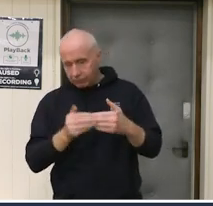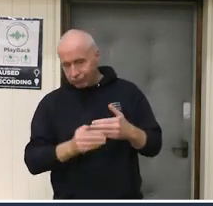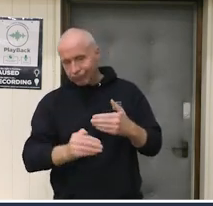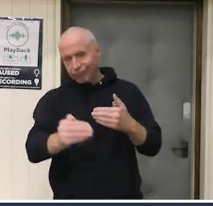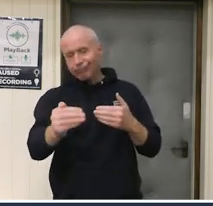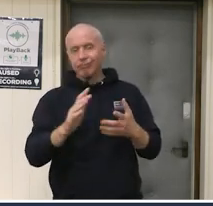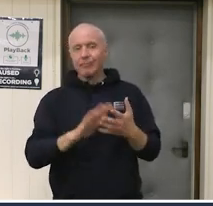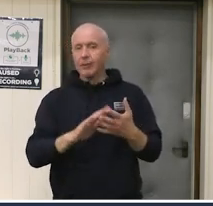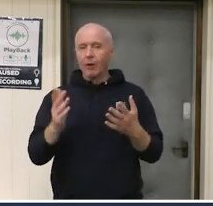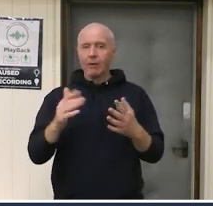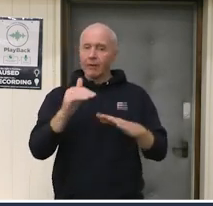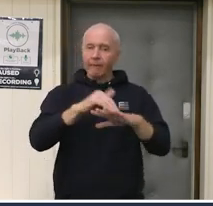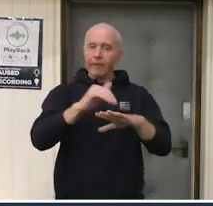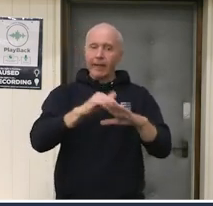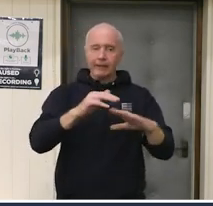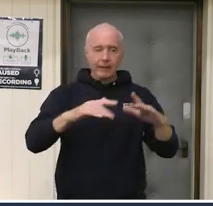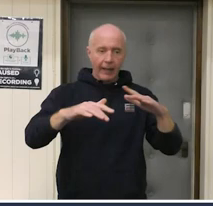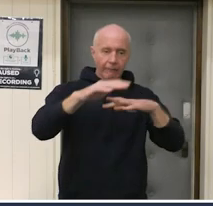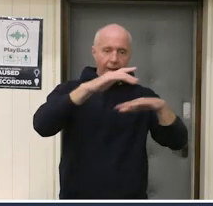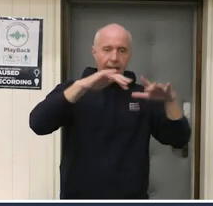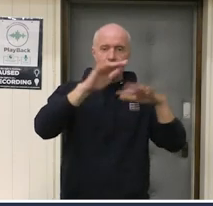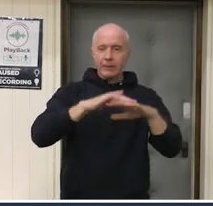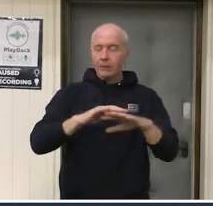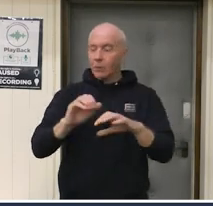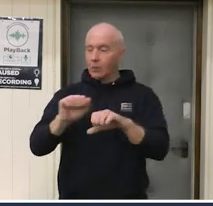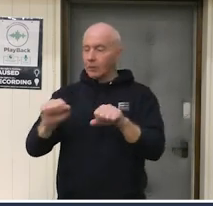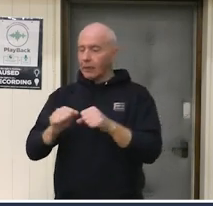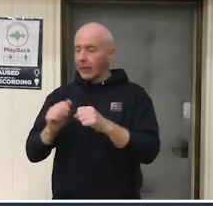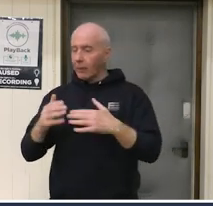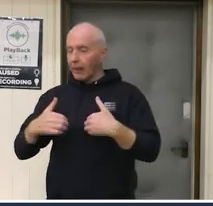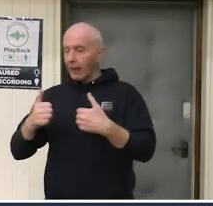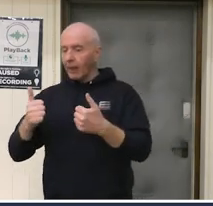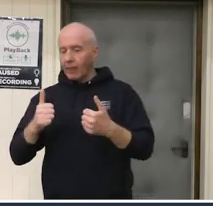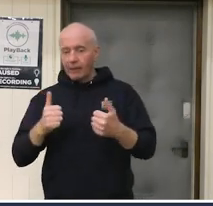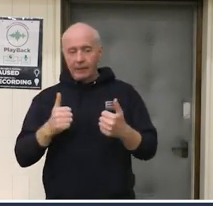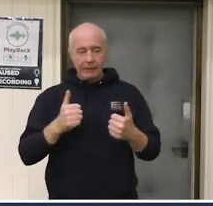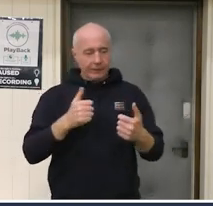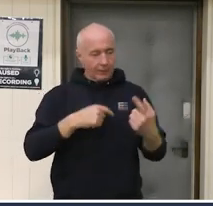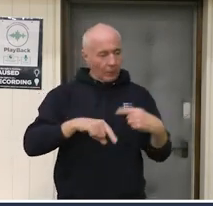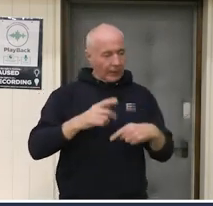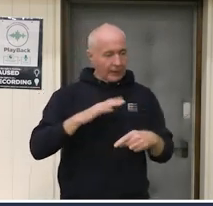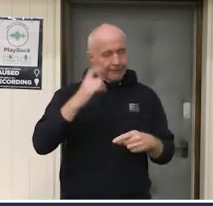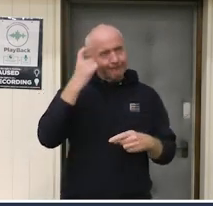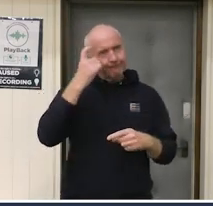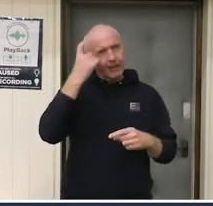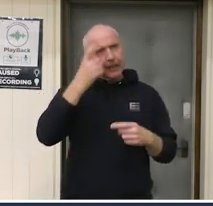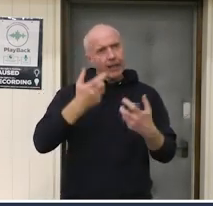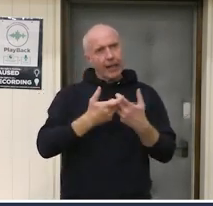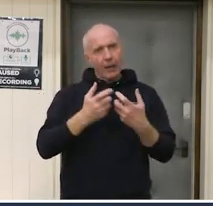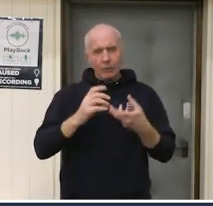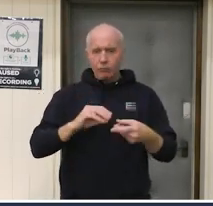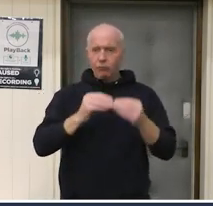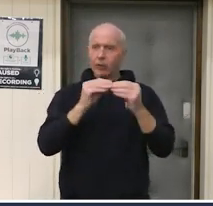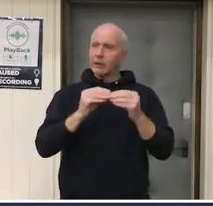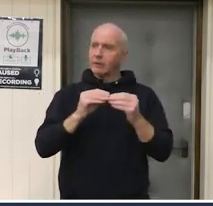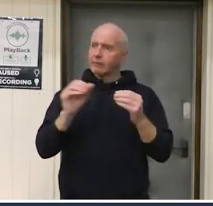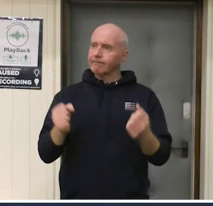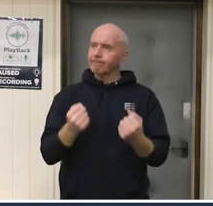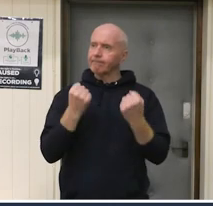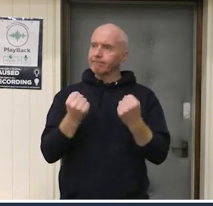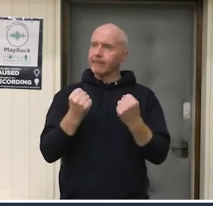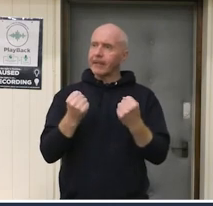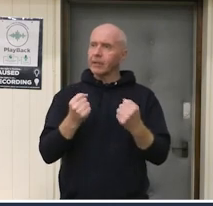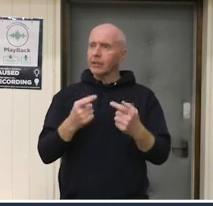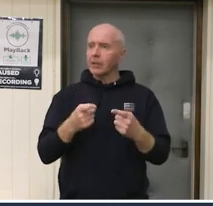health, right? Then we ought to be very clever about how we design these things. It has to be